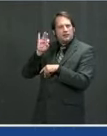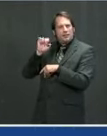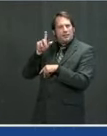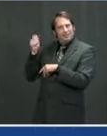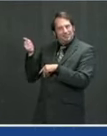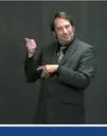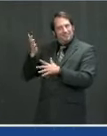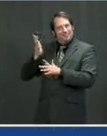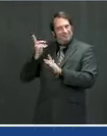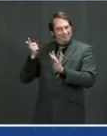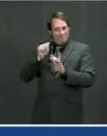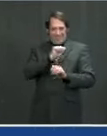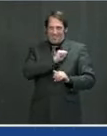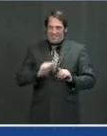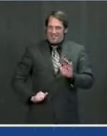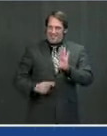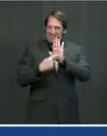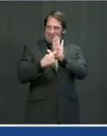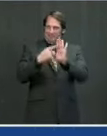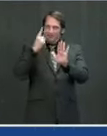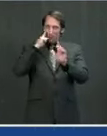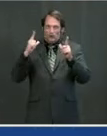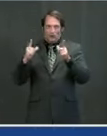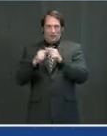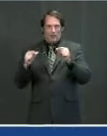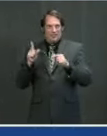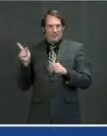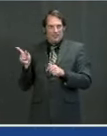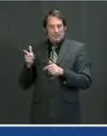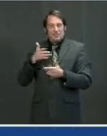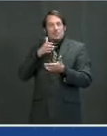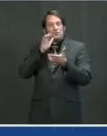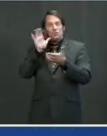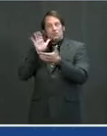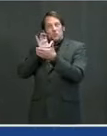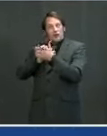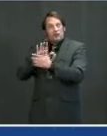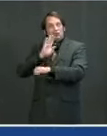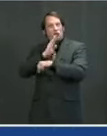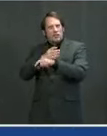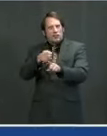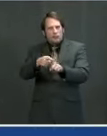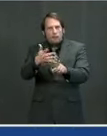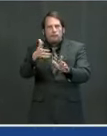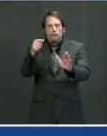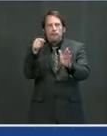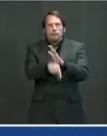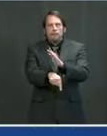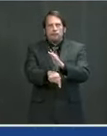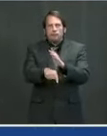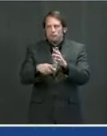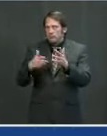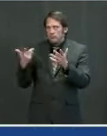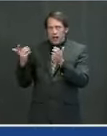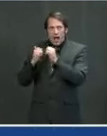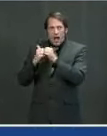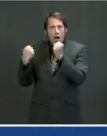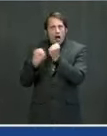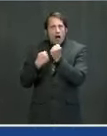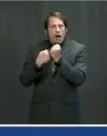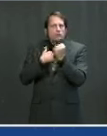after my wife and daughter were killed. And he helped me along in ways I can't even explain in the United